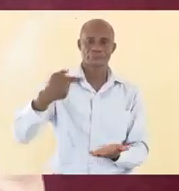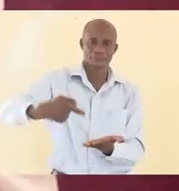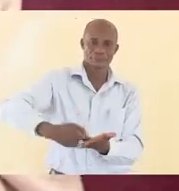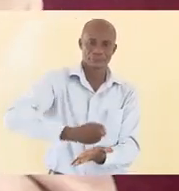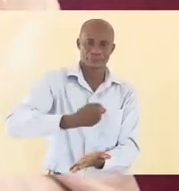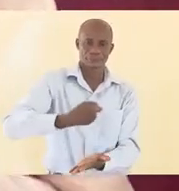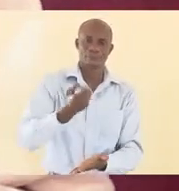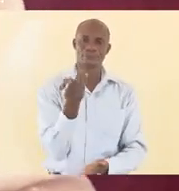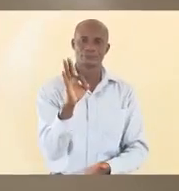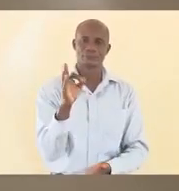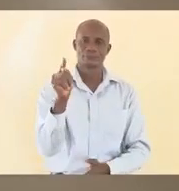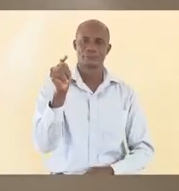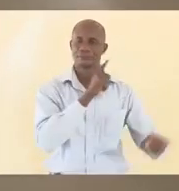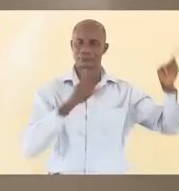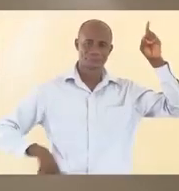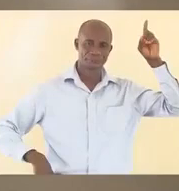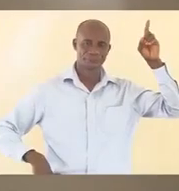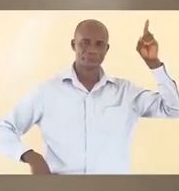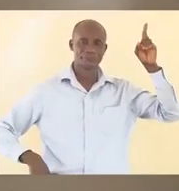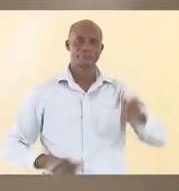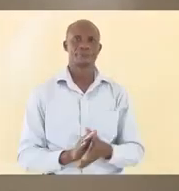The Gospel of the Lord.